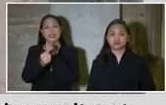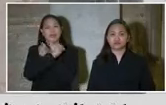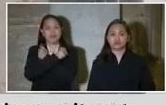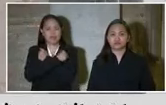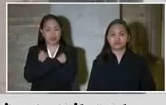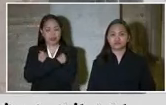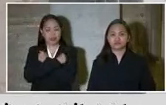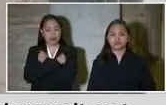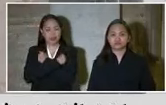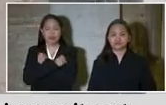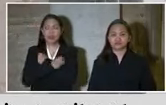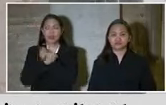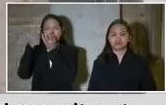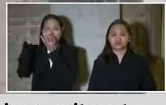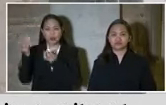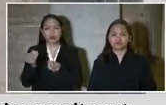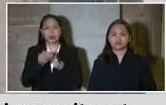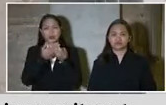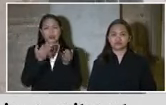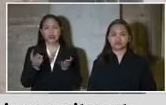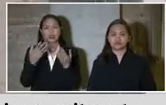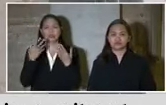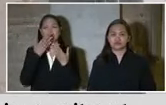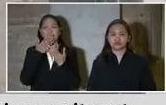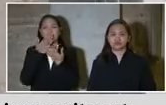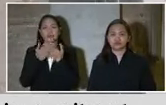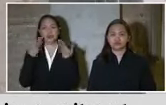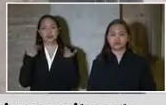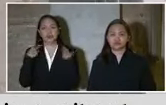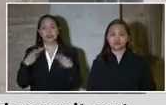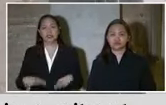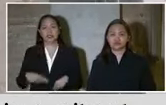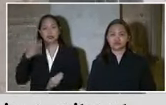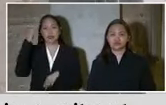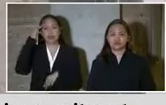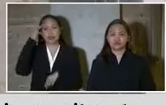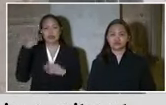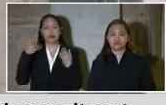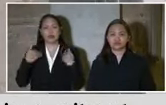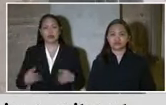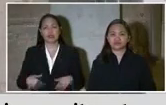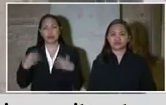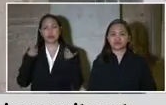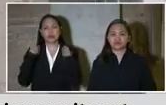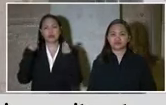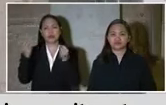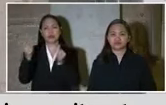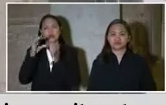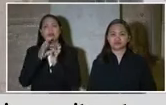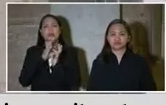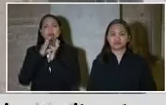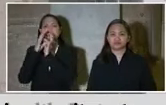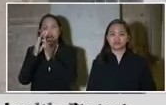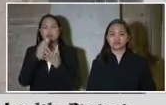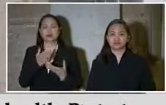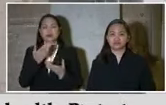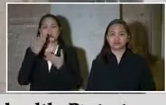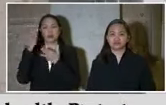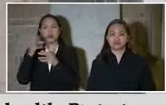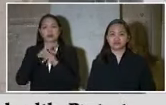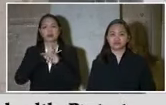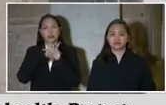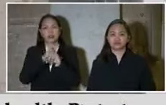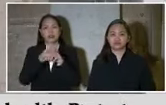compassion. Grant them health in mind and body, strength in their commitment, protection from the